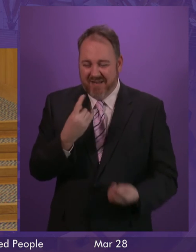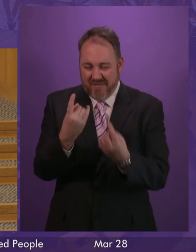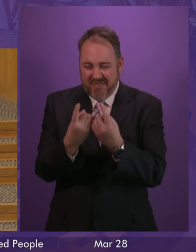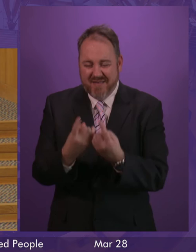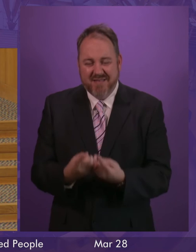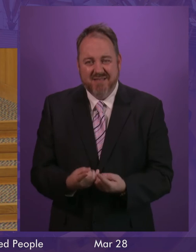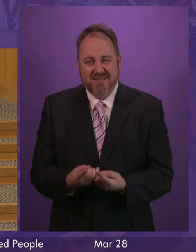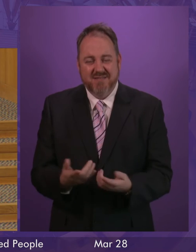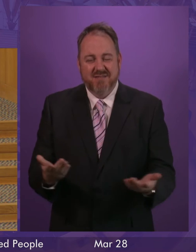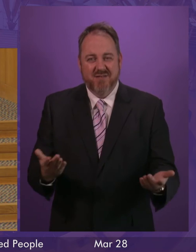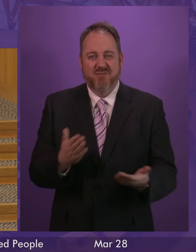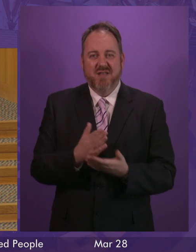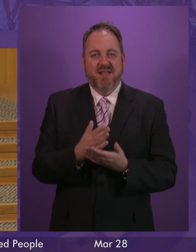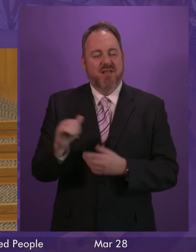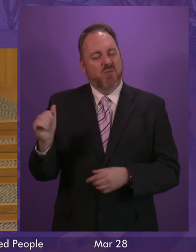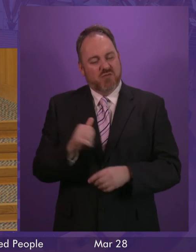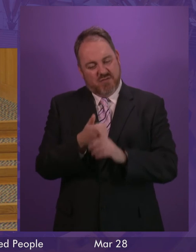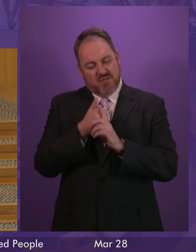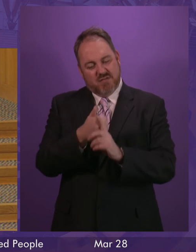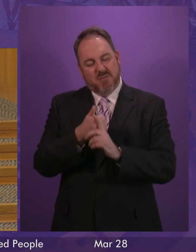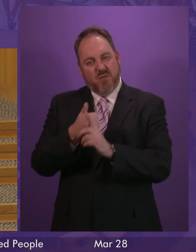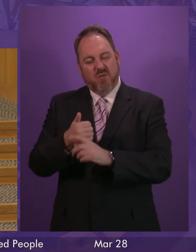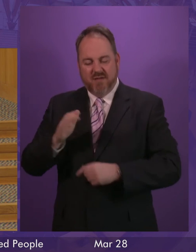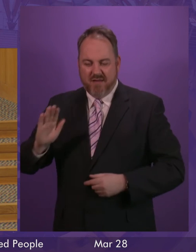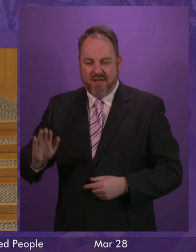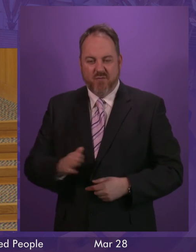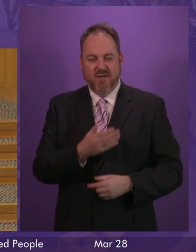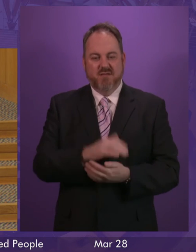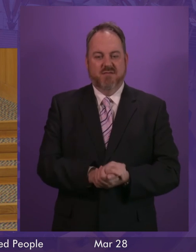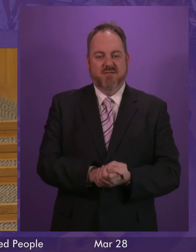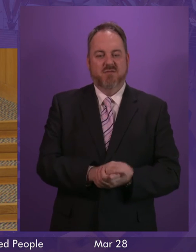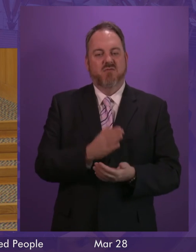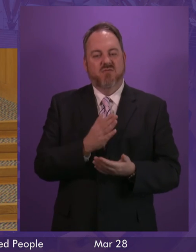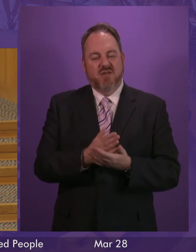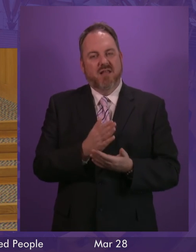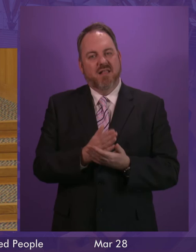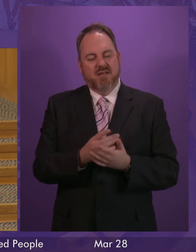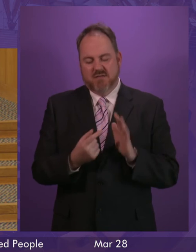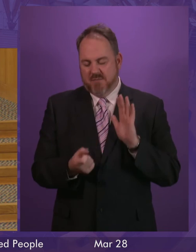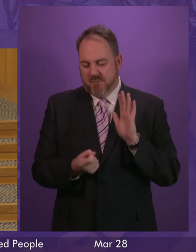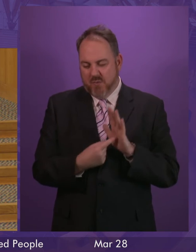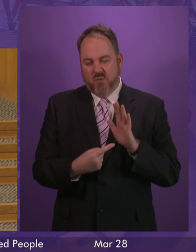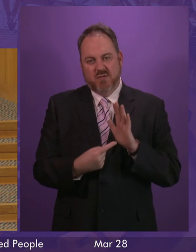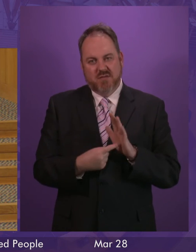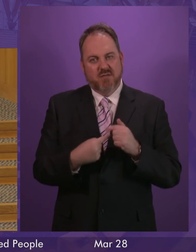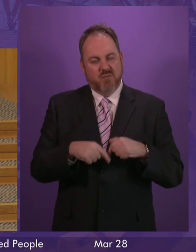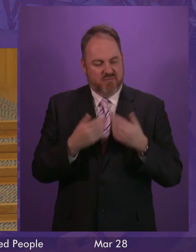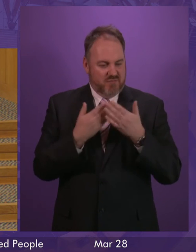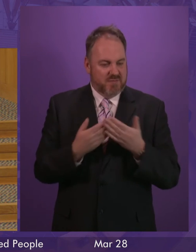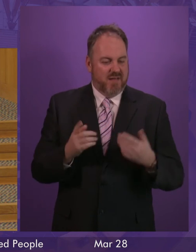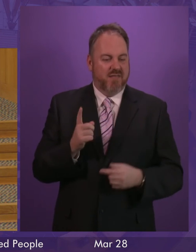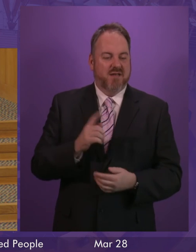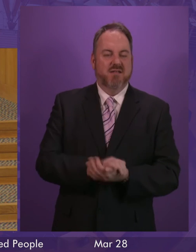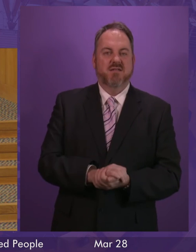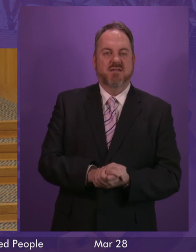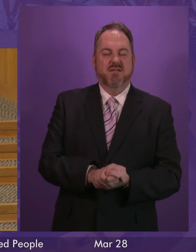and individuals, we should be supporting them through all of that process, Deputy Riding Officer. So it's vitally important that we acknowledge because all these